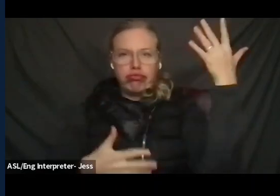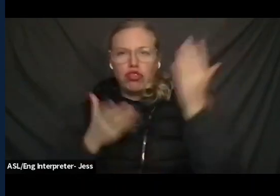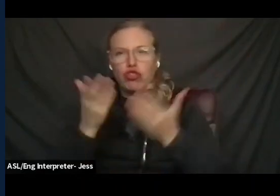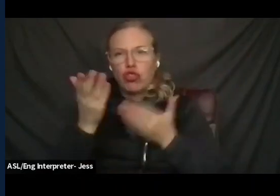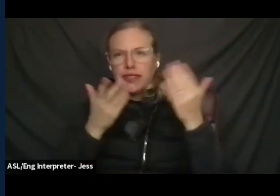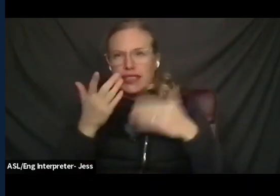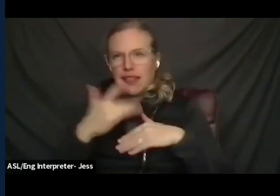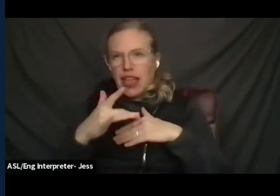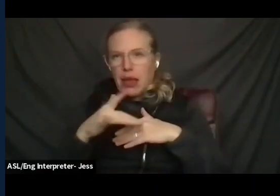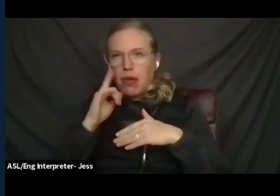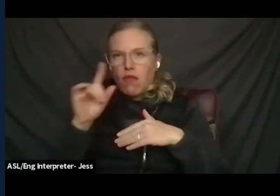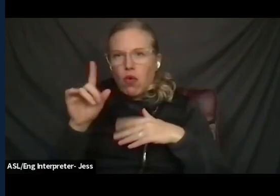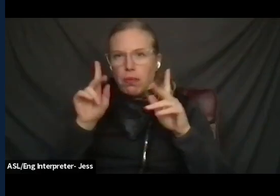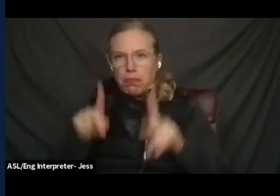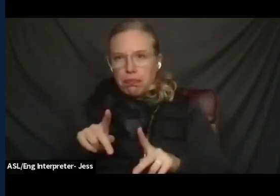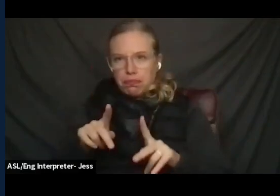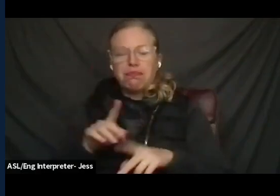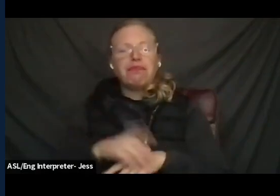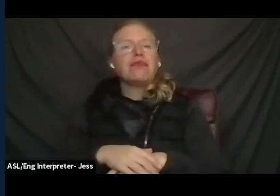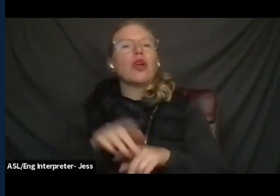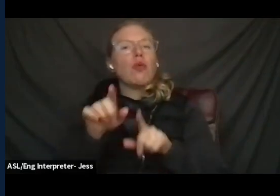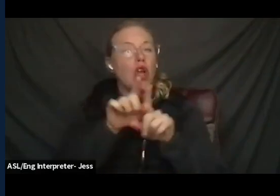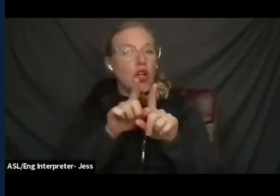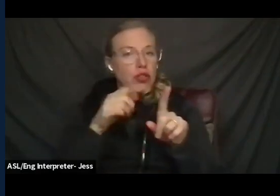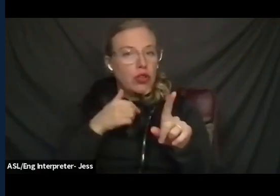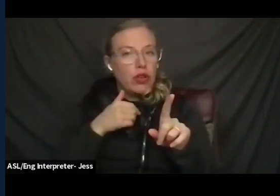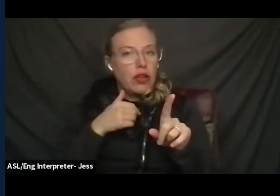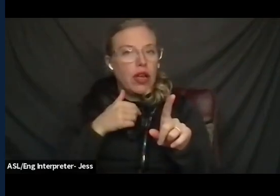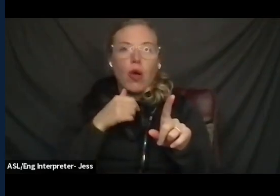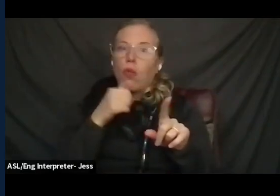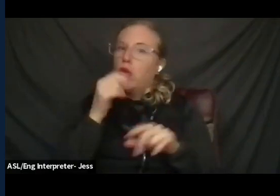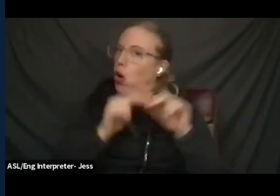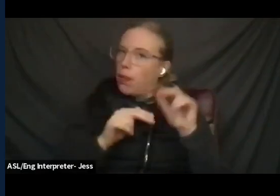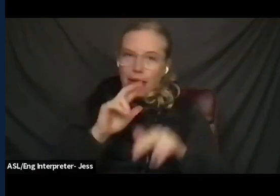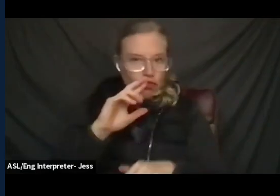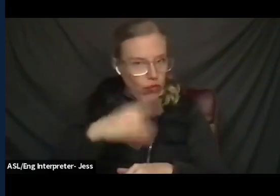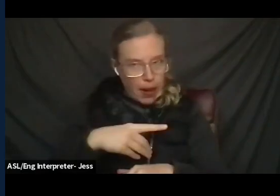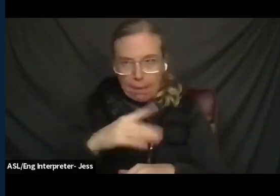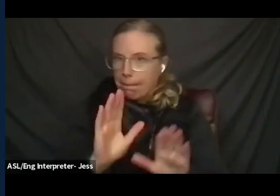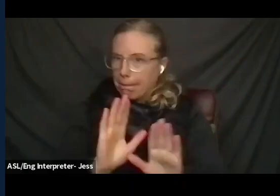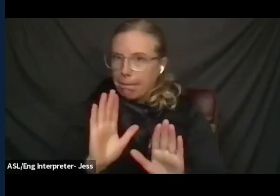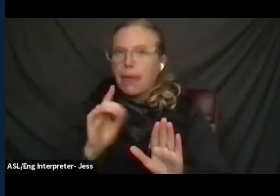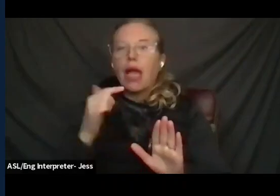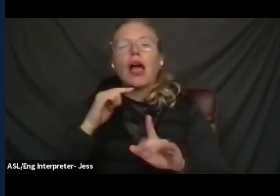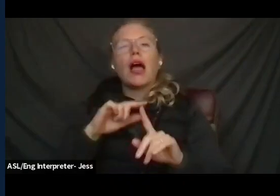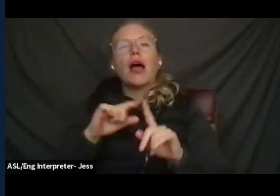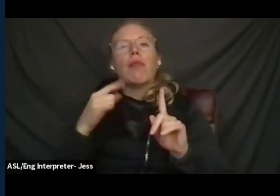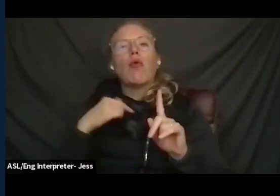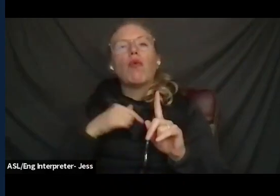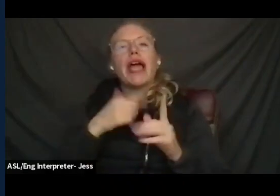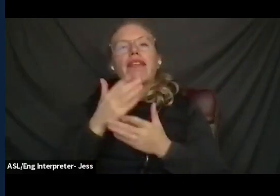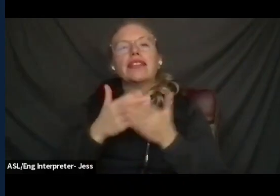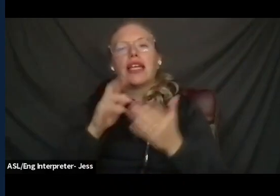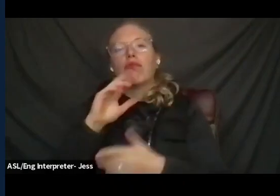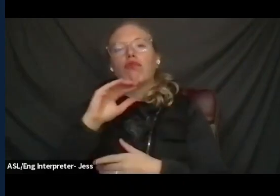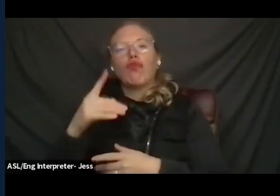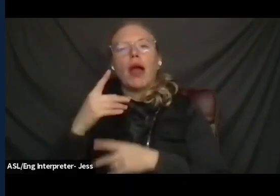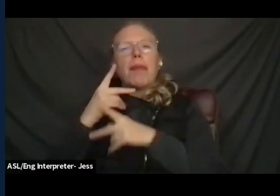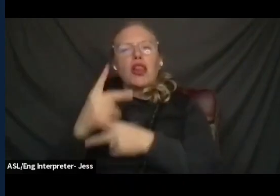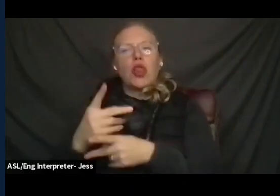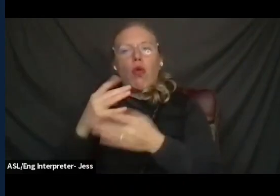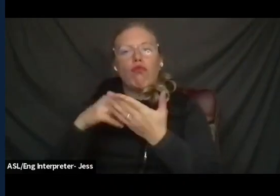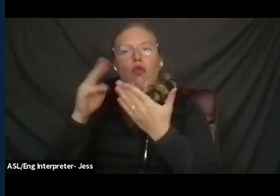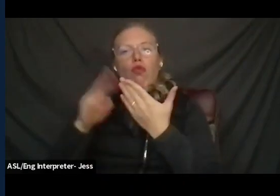services. We do also have, we don't build ramps. We have some ramp loan